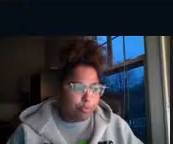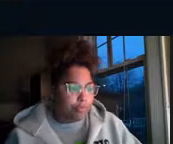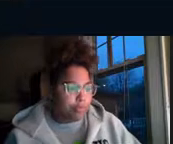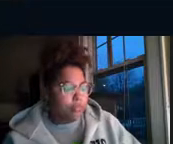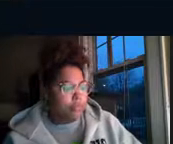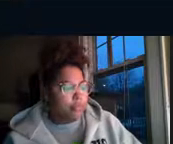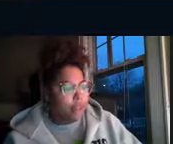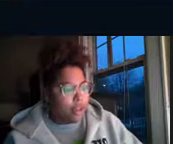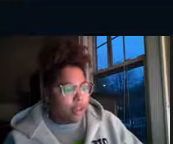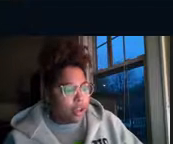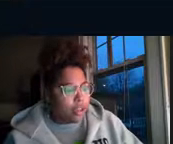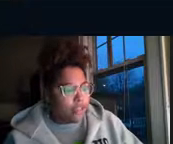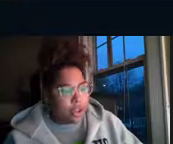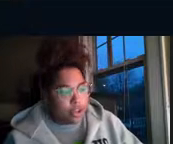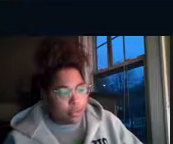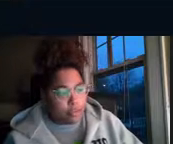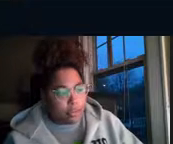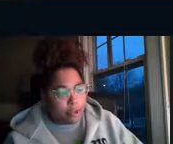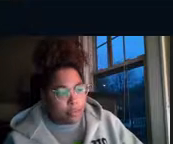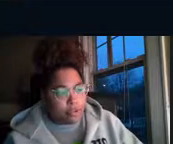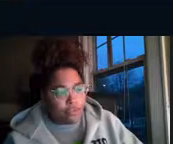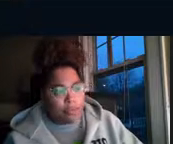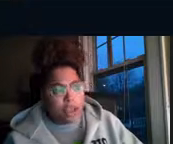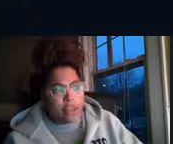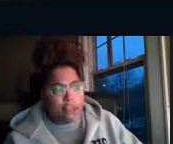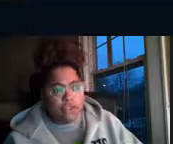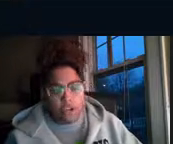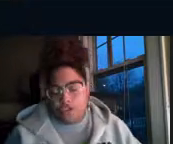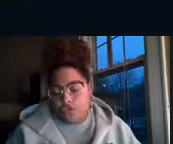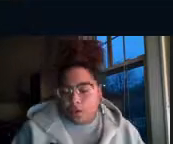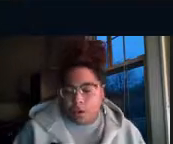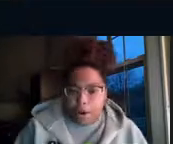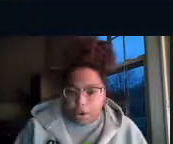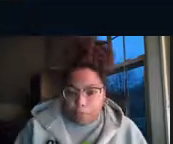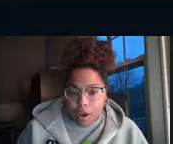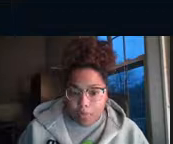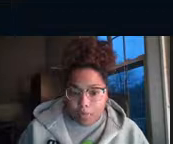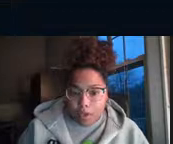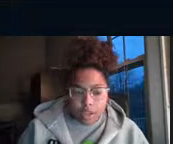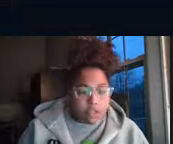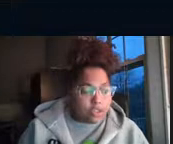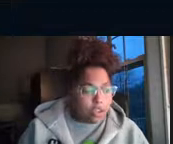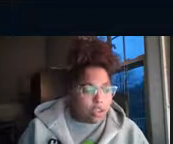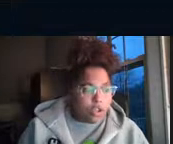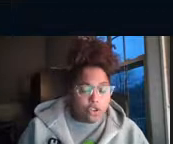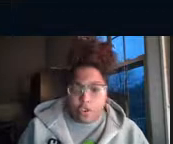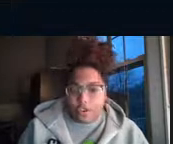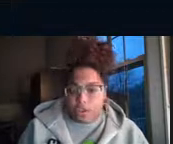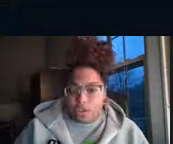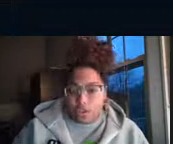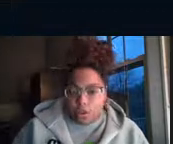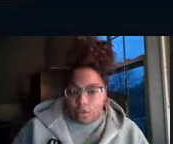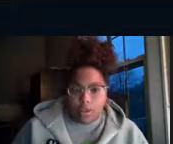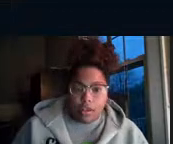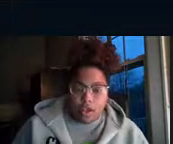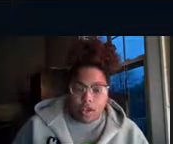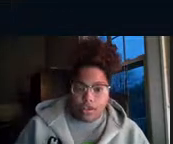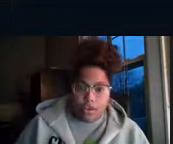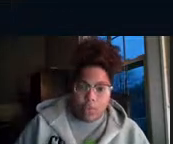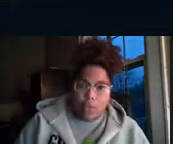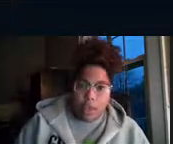situations. And then the final one recommended for pilot is to transfer parking problem calls to traffic